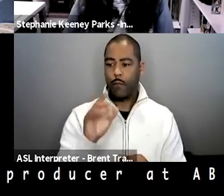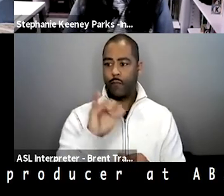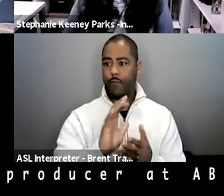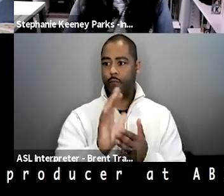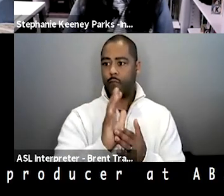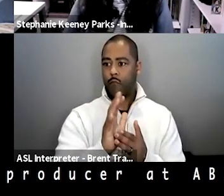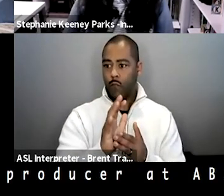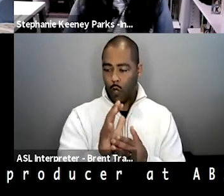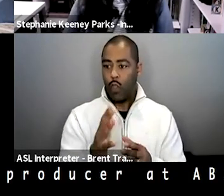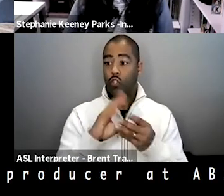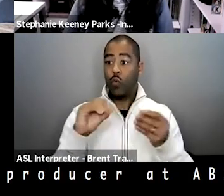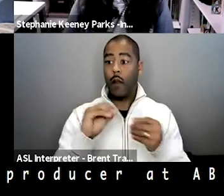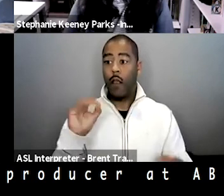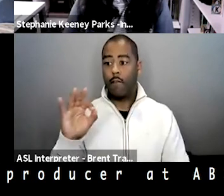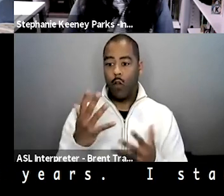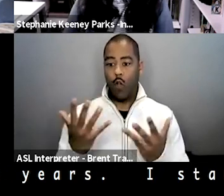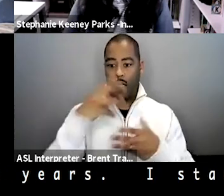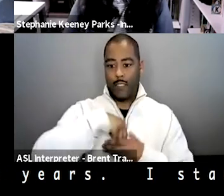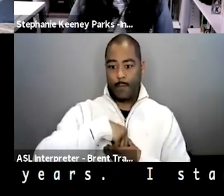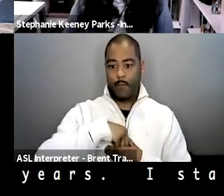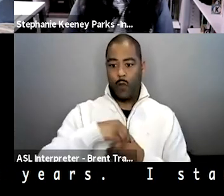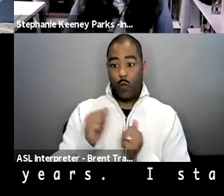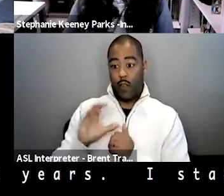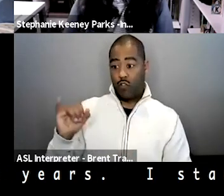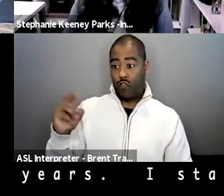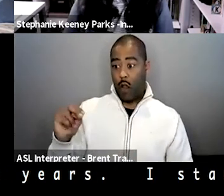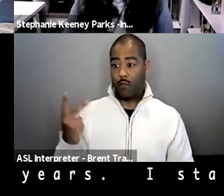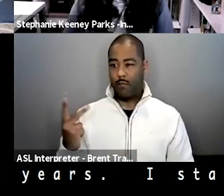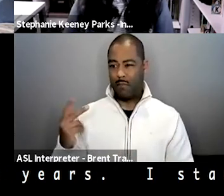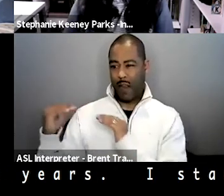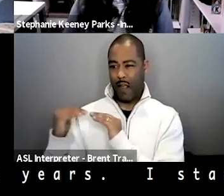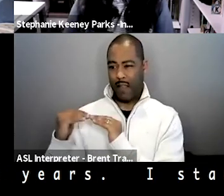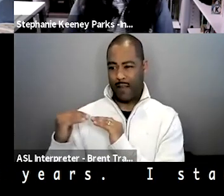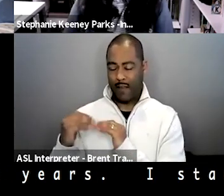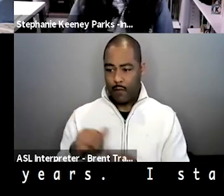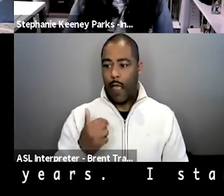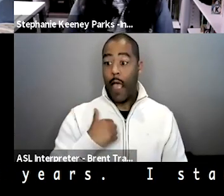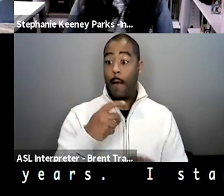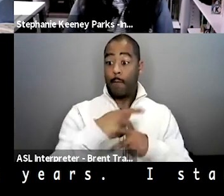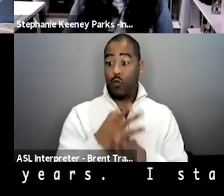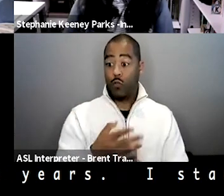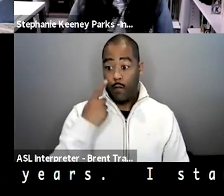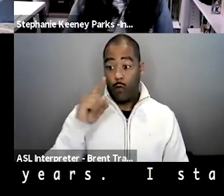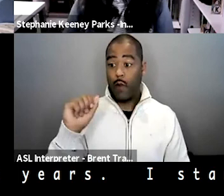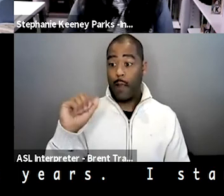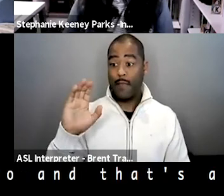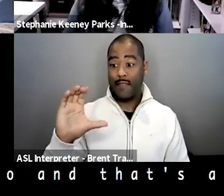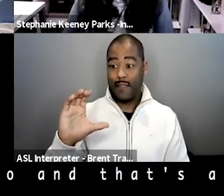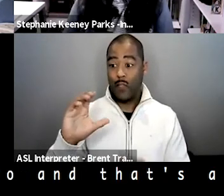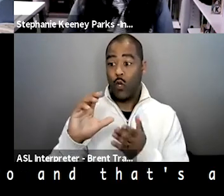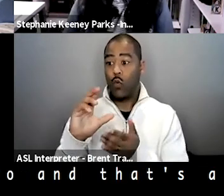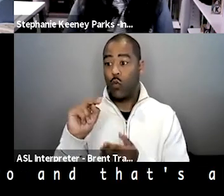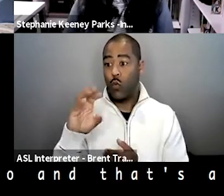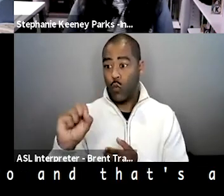and colleague, John Donvan, who's here. And I was a producer at ABC News for about 30